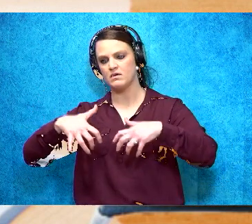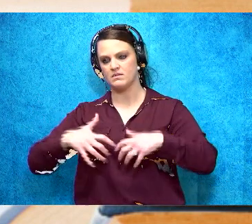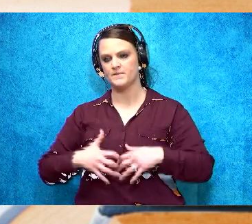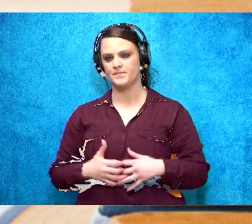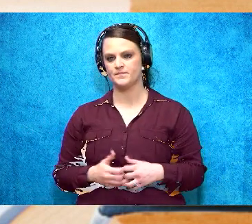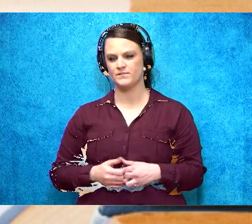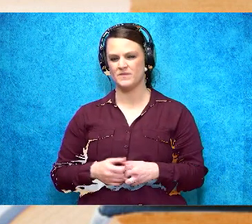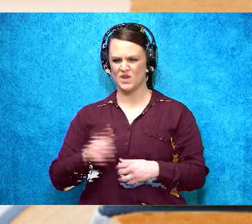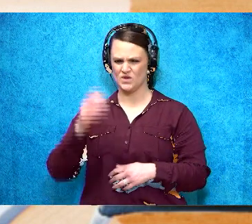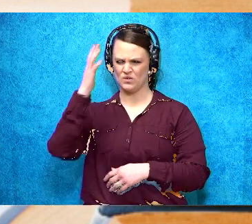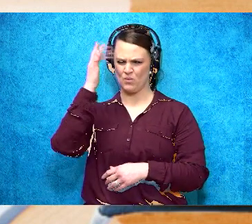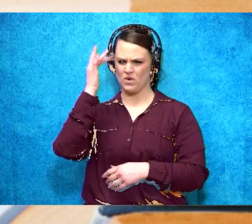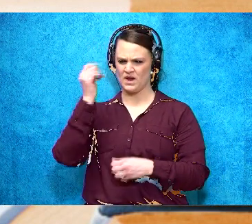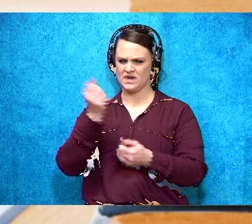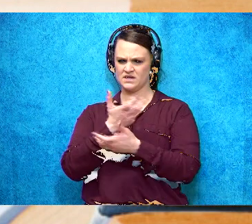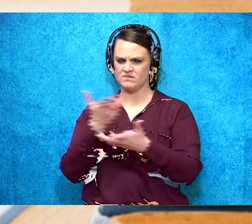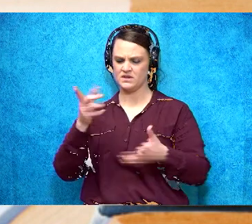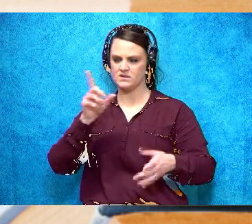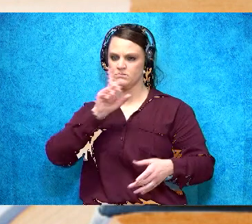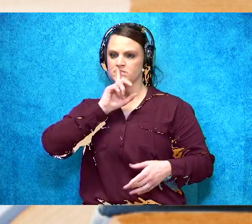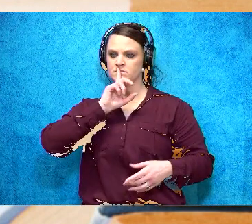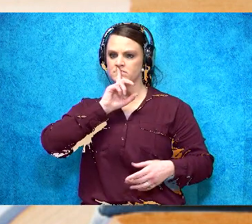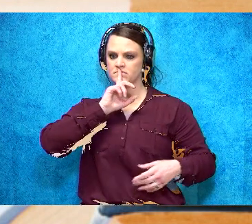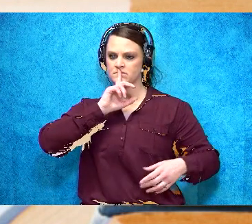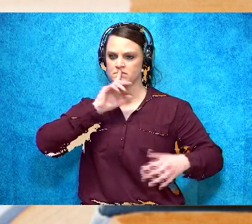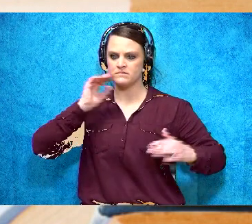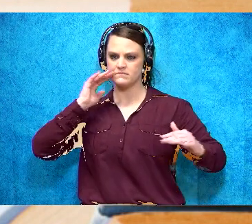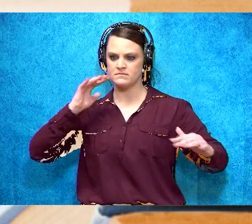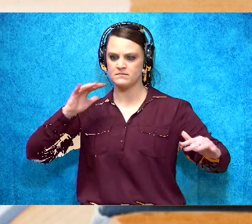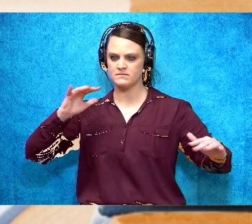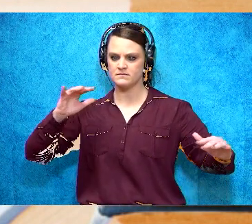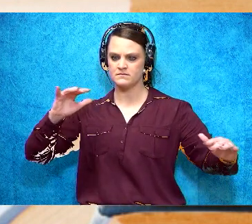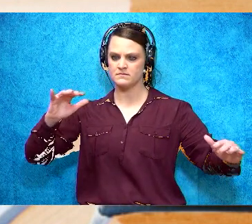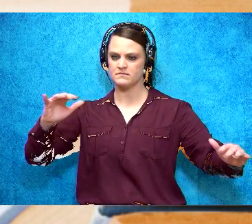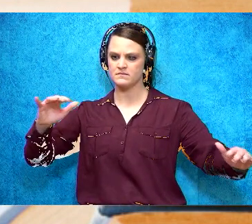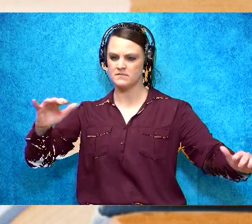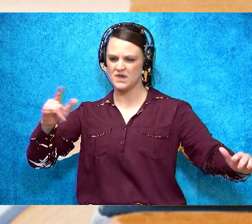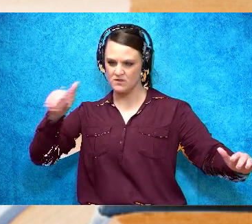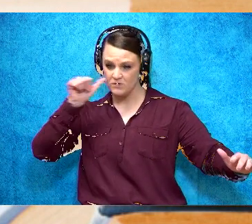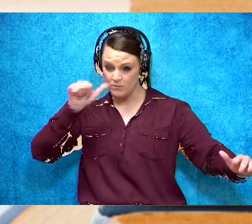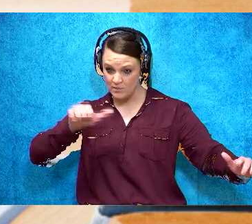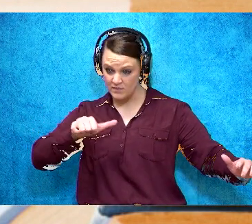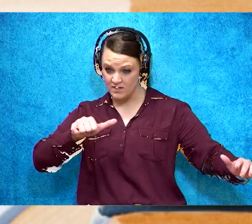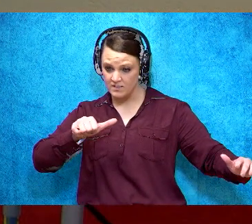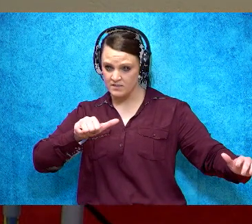everything suddenly get silent? Do you remember what it said?